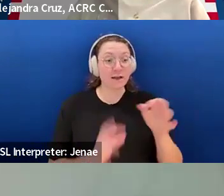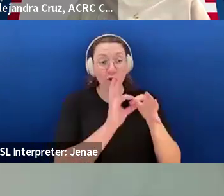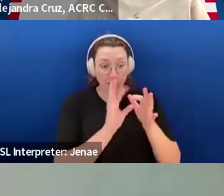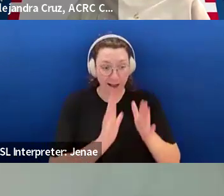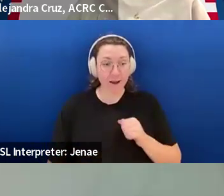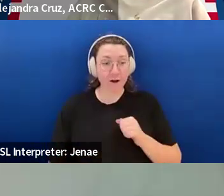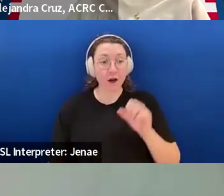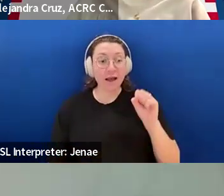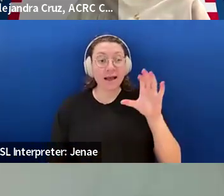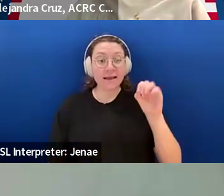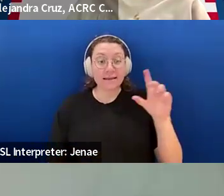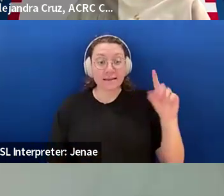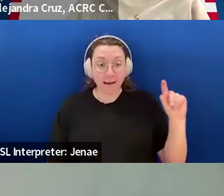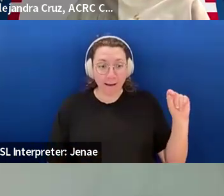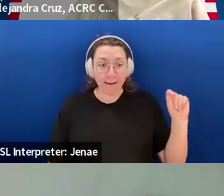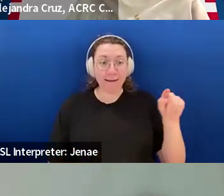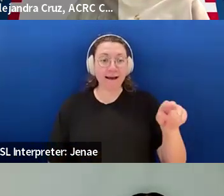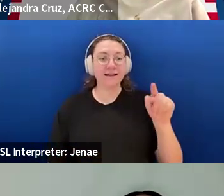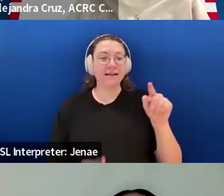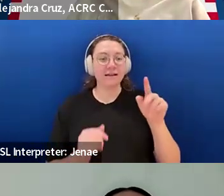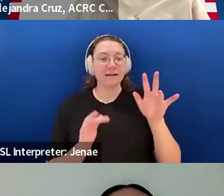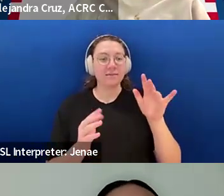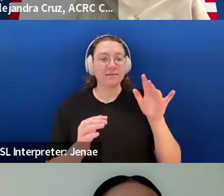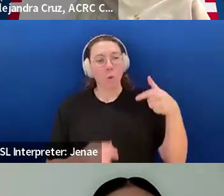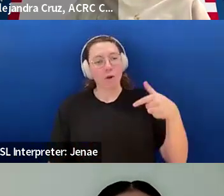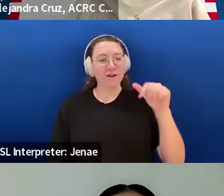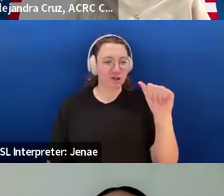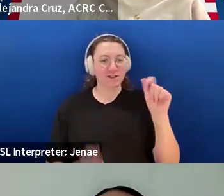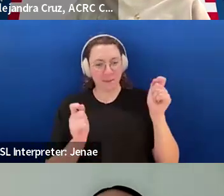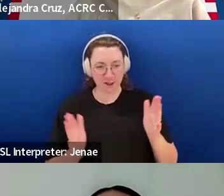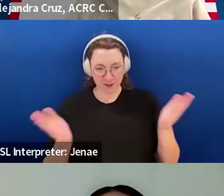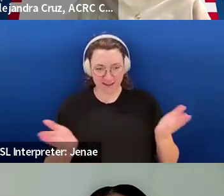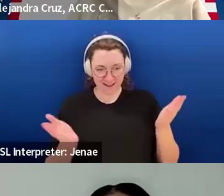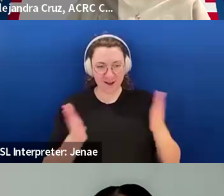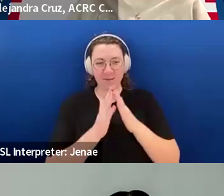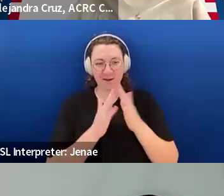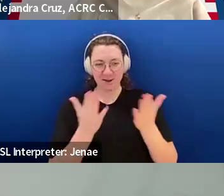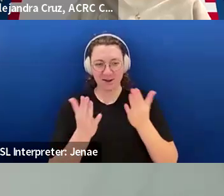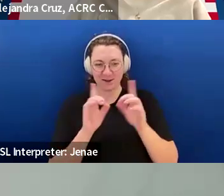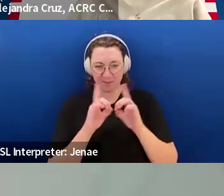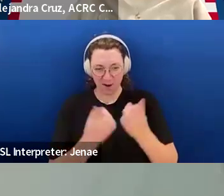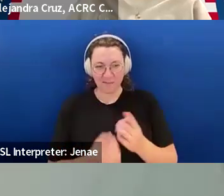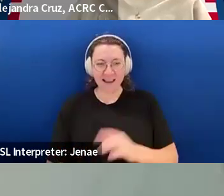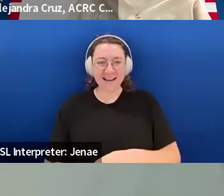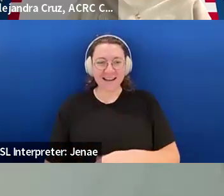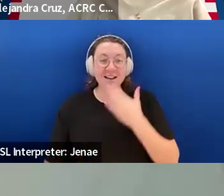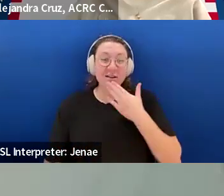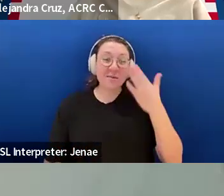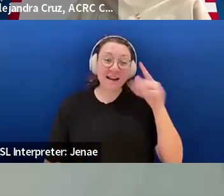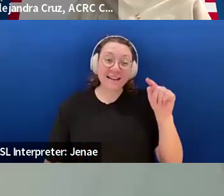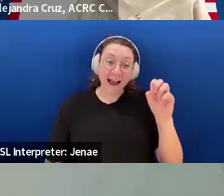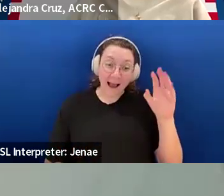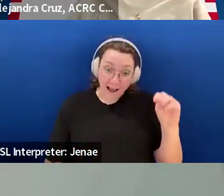got Scott Barr. Scott Barr is our quality assurance manager here in the community services department. And good morning to